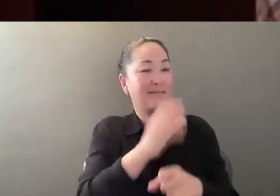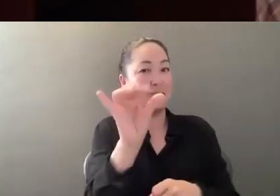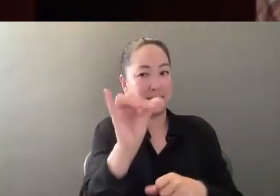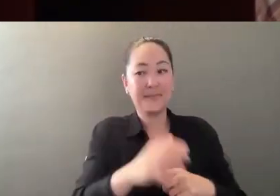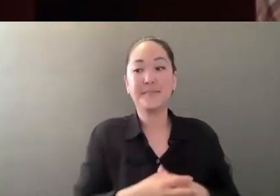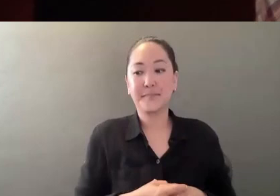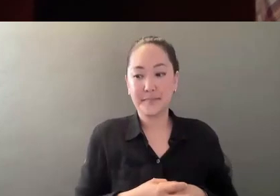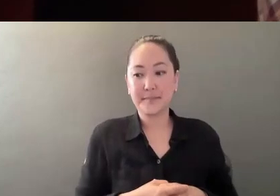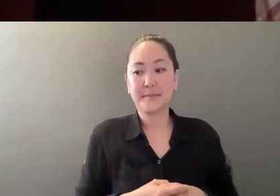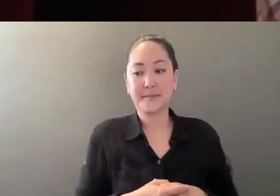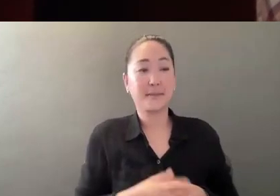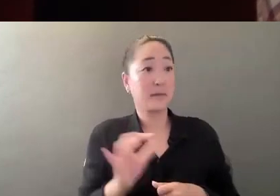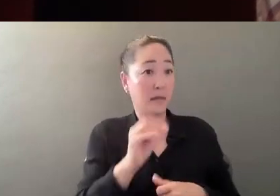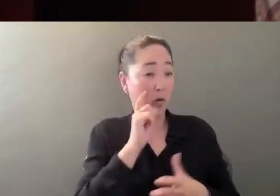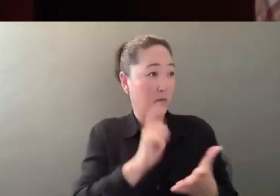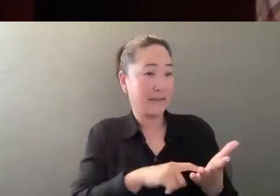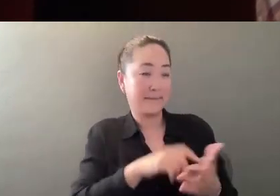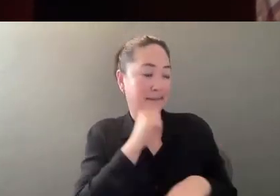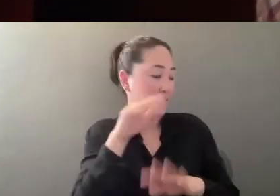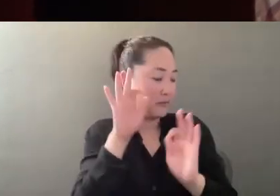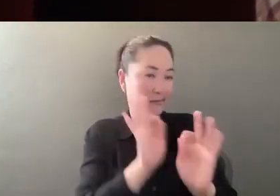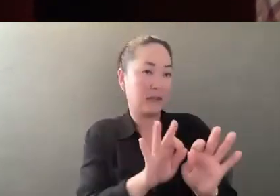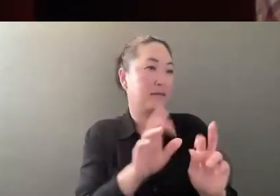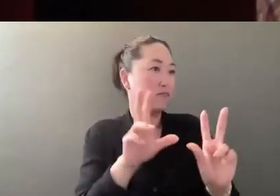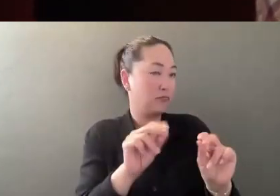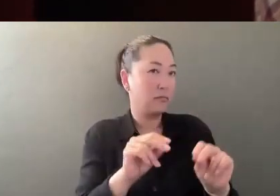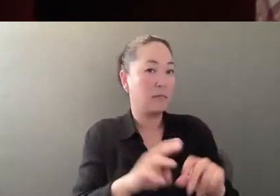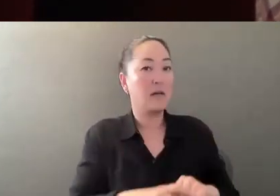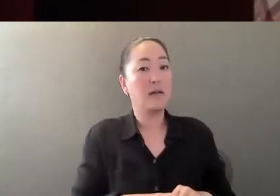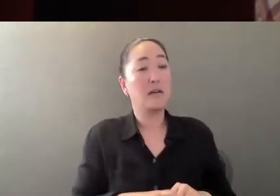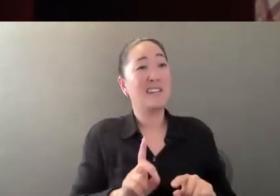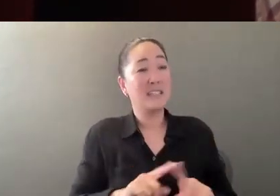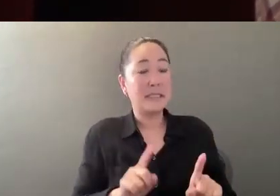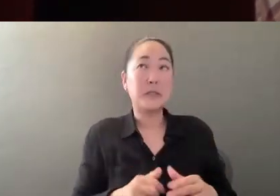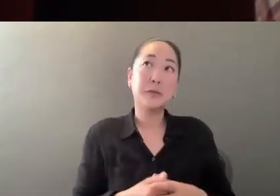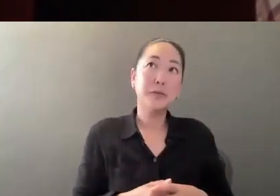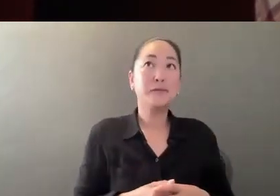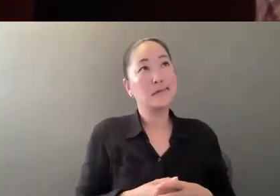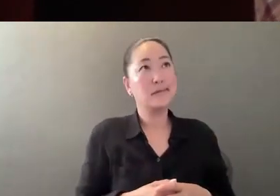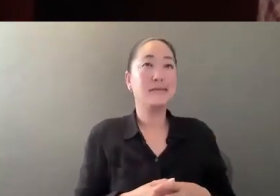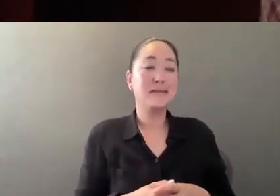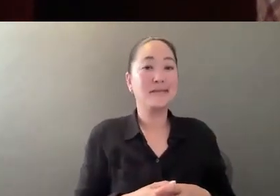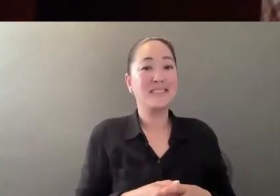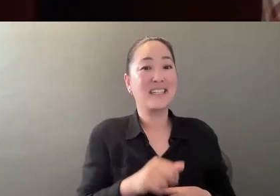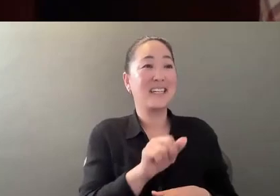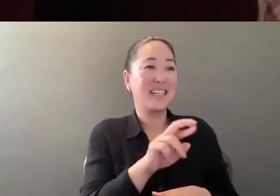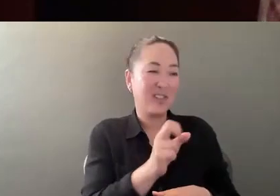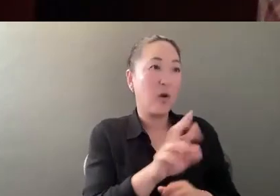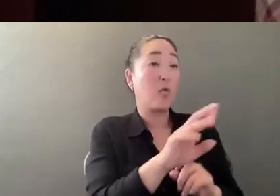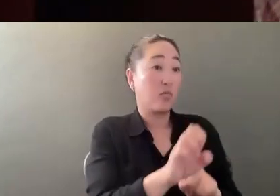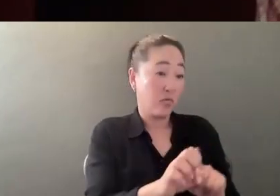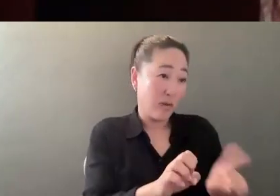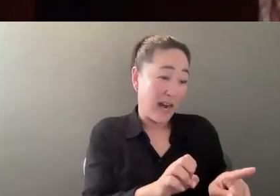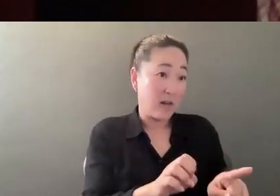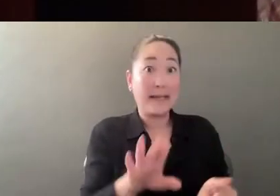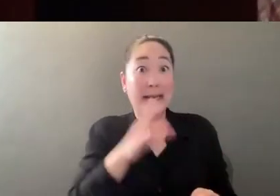know, it's not perfect, but fortunately the actual, the bad news is on the rare side. It's not on the never side, which is why we